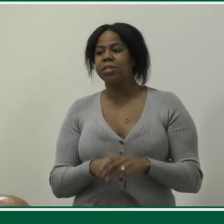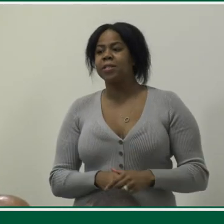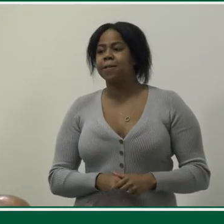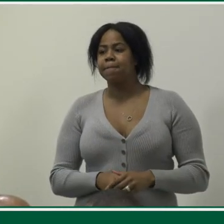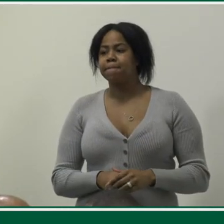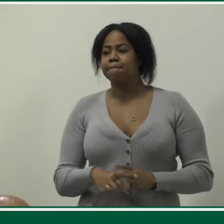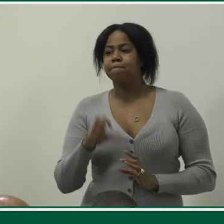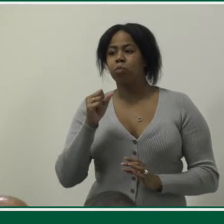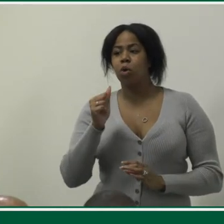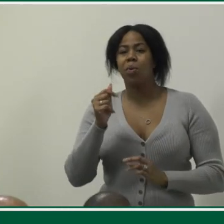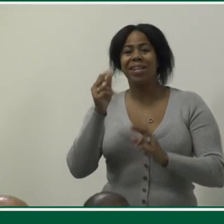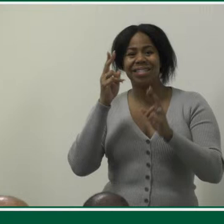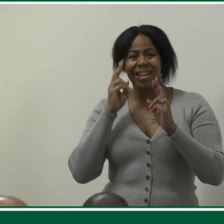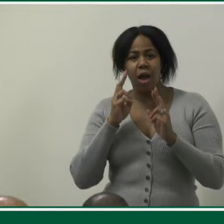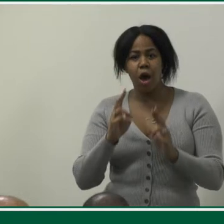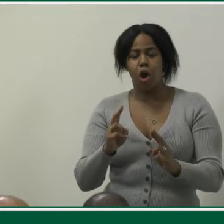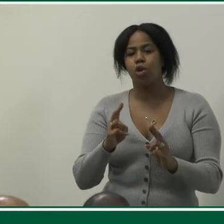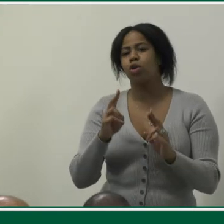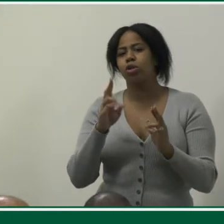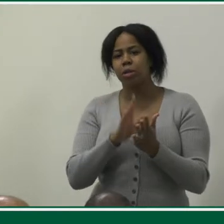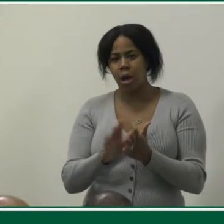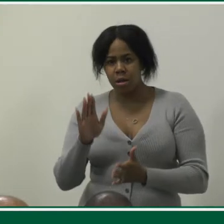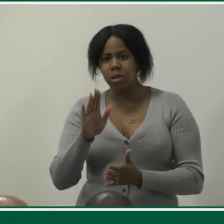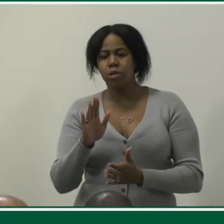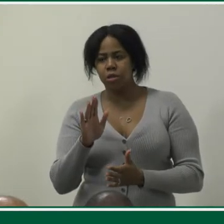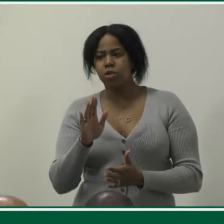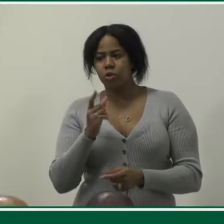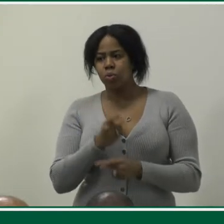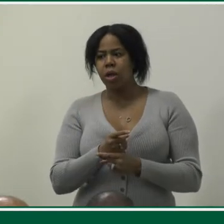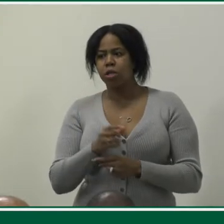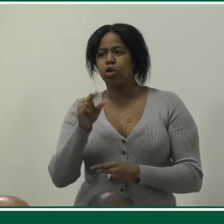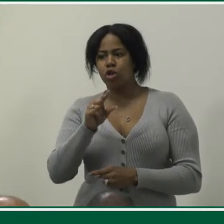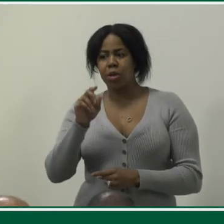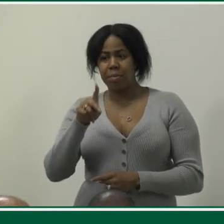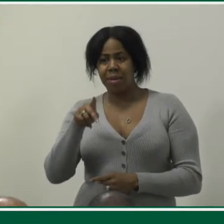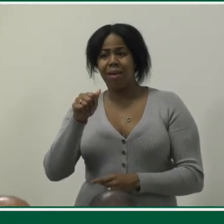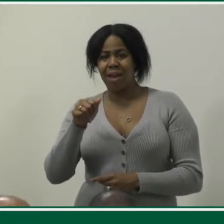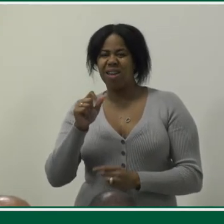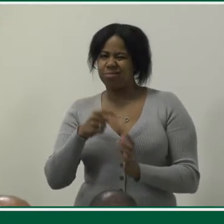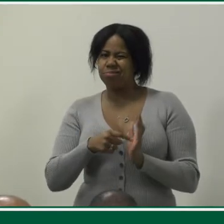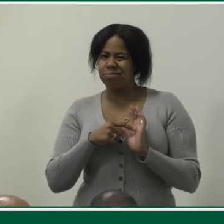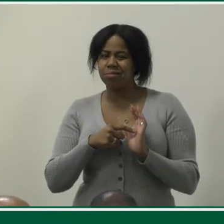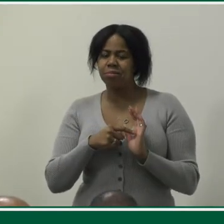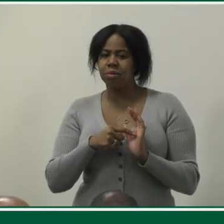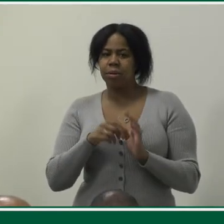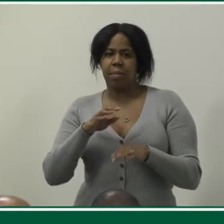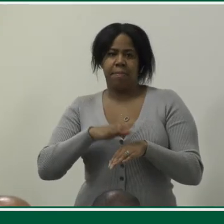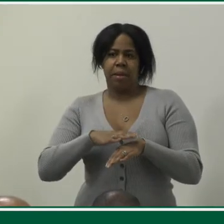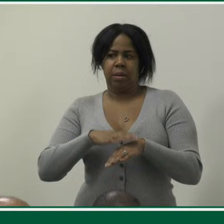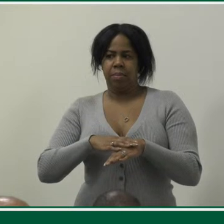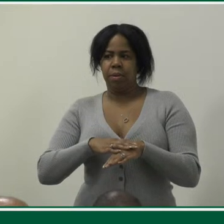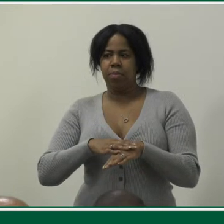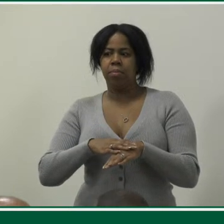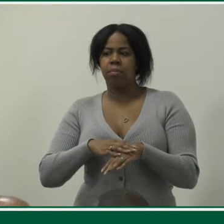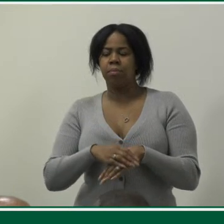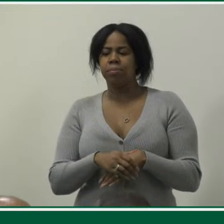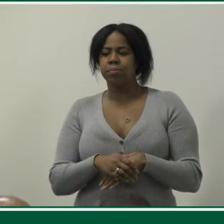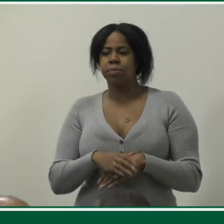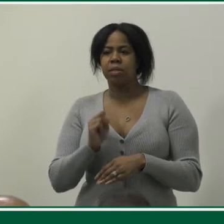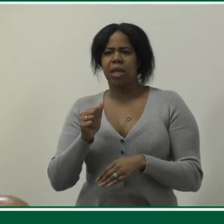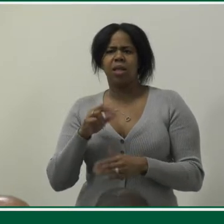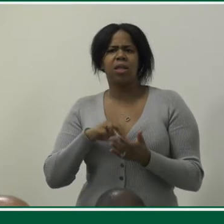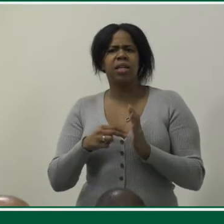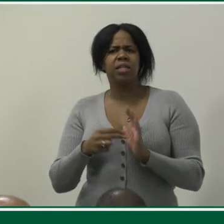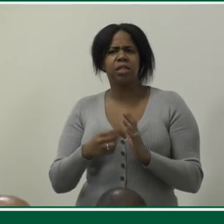it's an honors college. So there is a GPA requirement. The GPA requirement is meant to